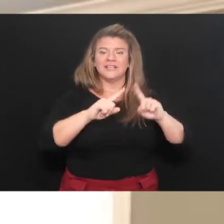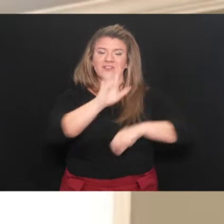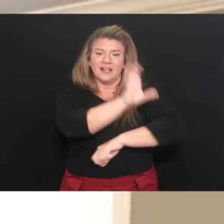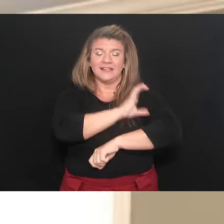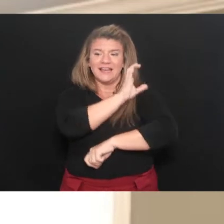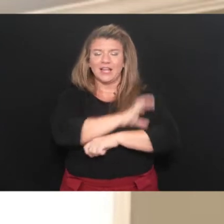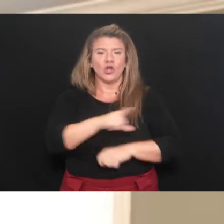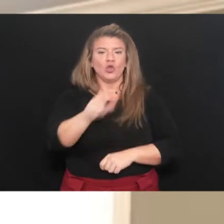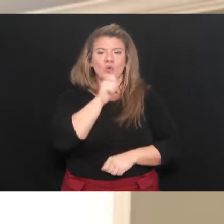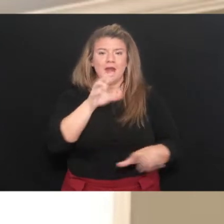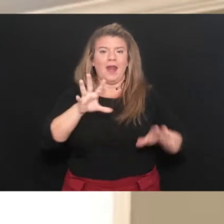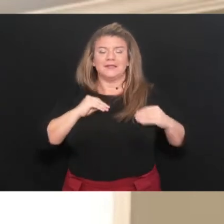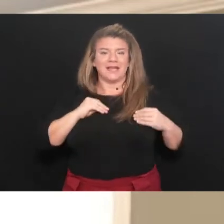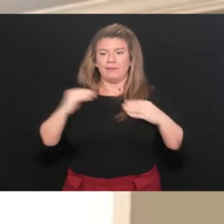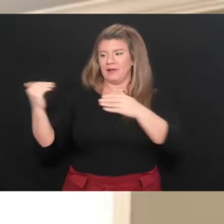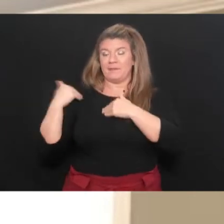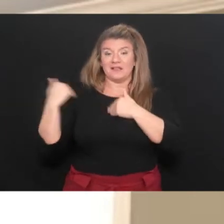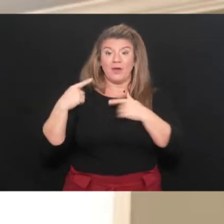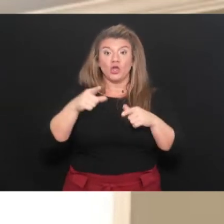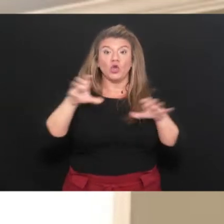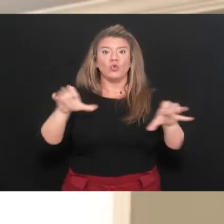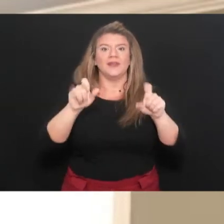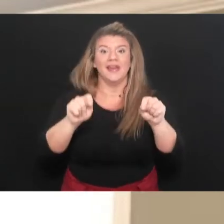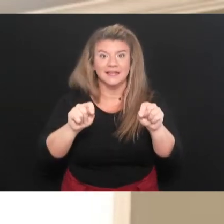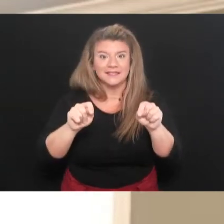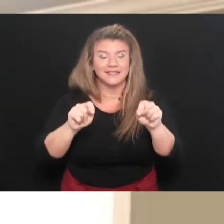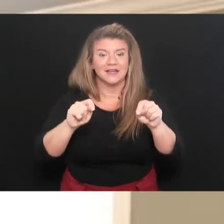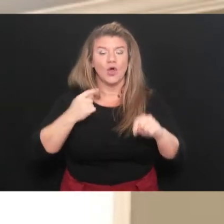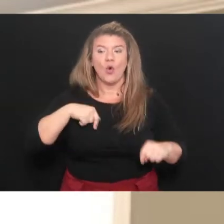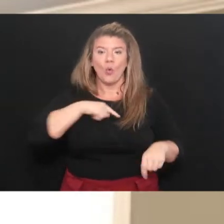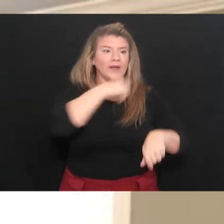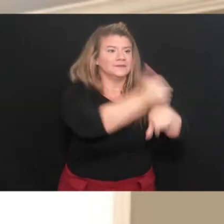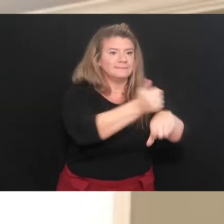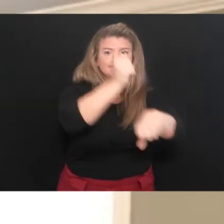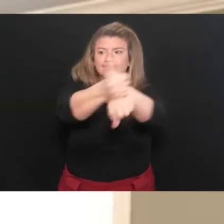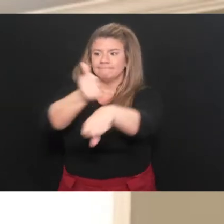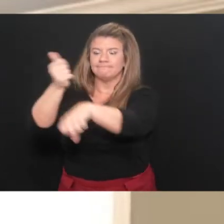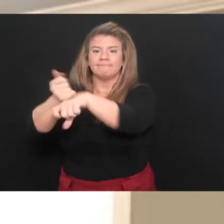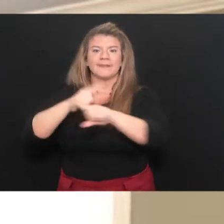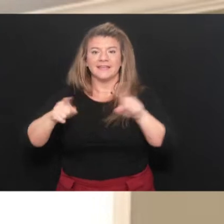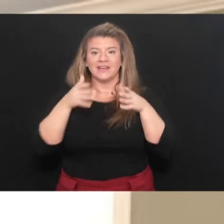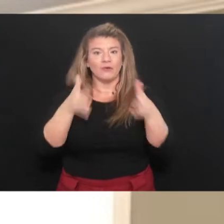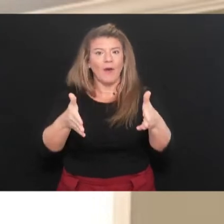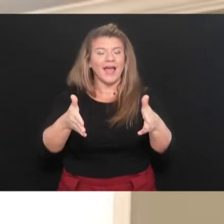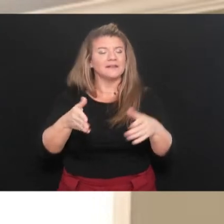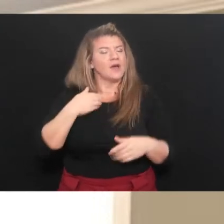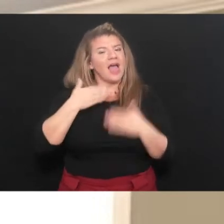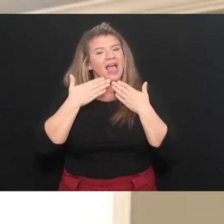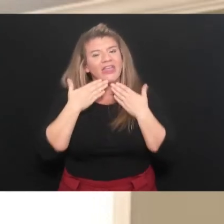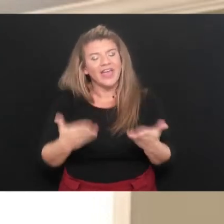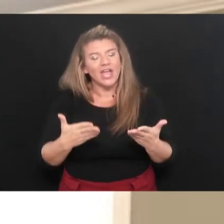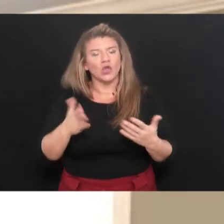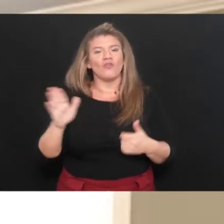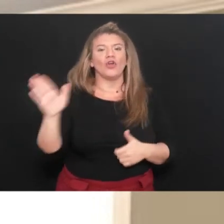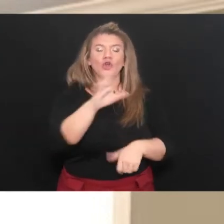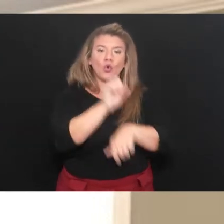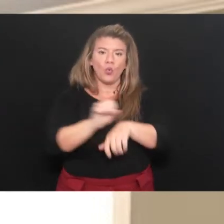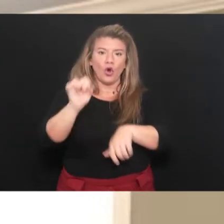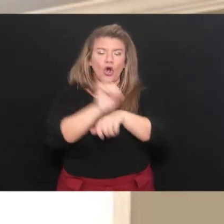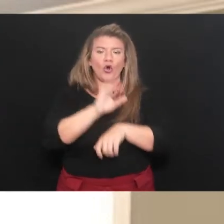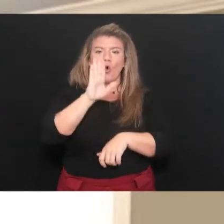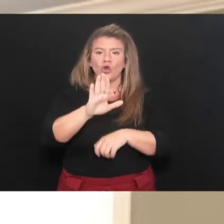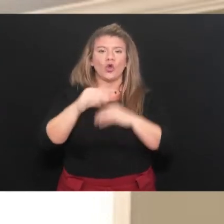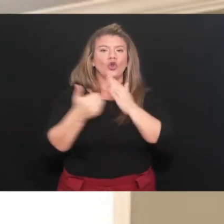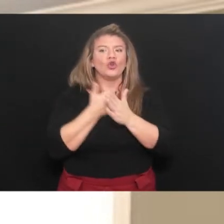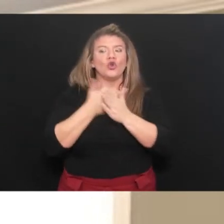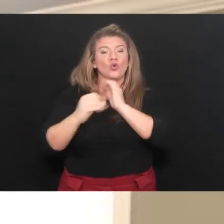elevated it and said, we're going to value this throughout the state of West Virginia. So thank you for your work on the I Got Vax campaign. I love